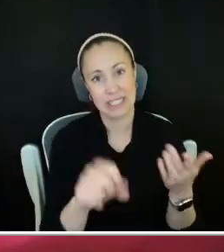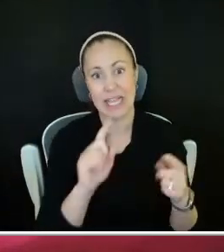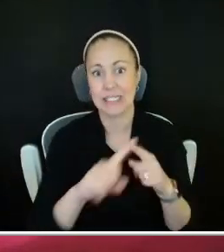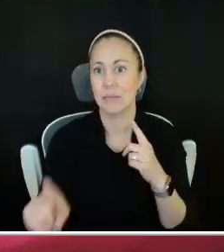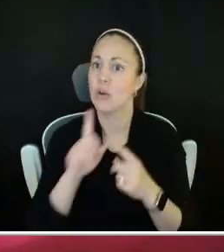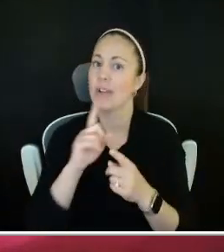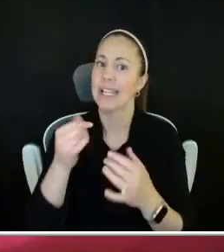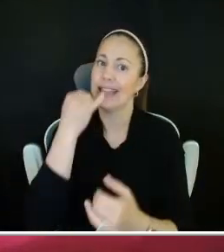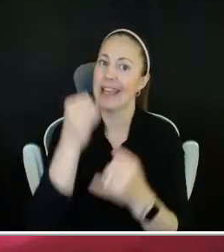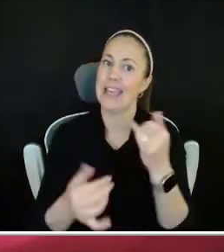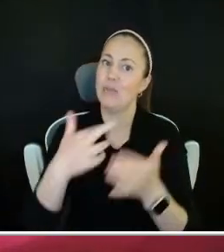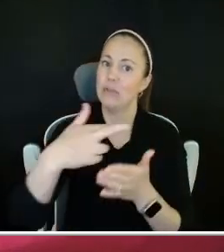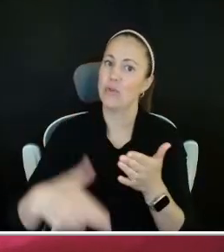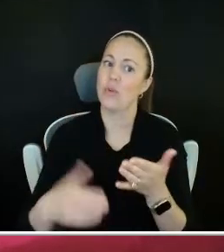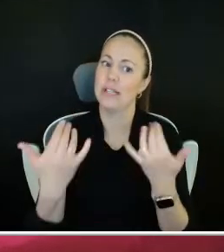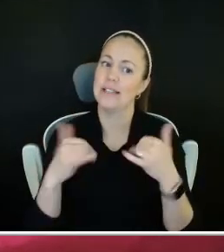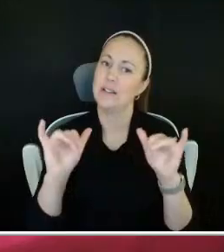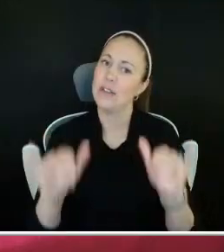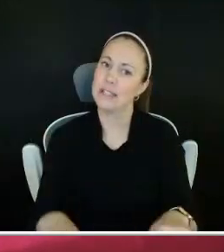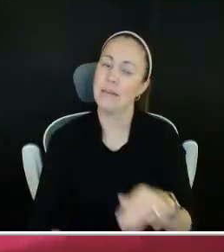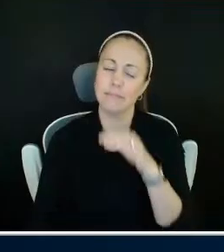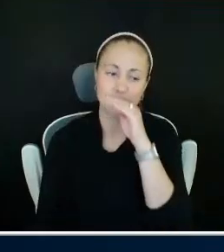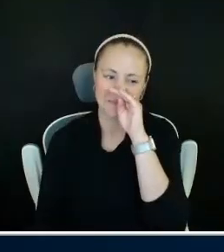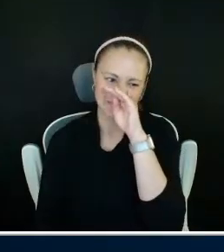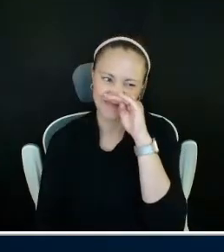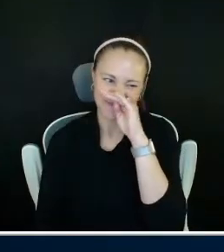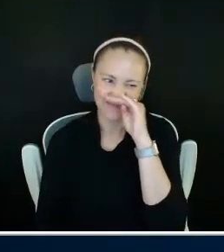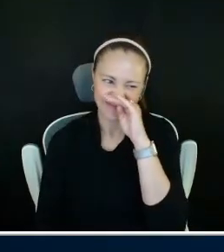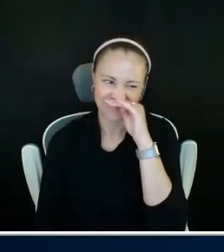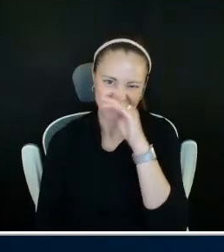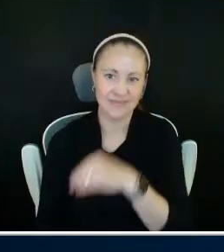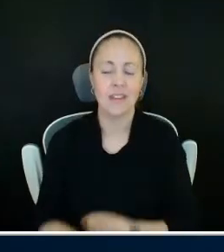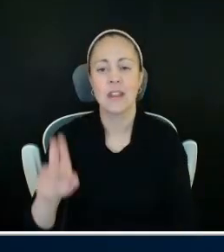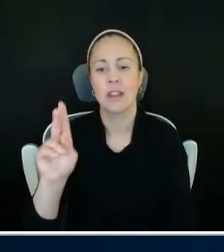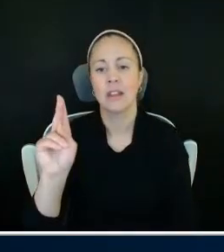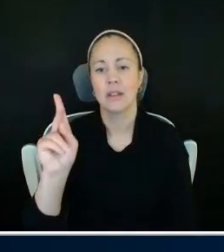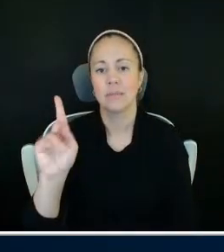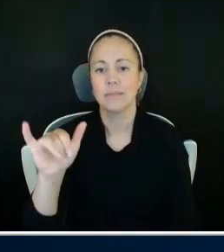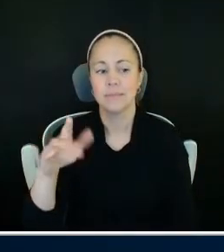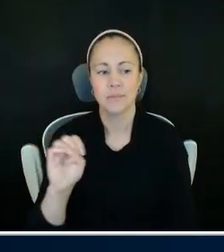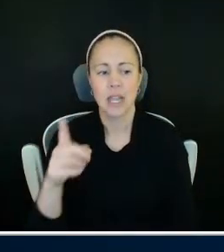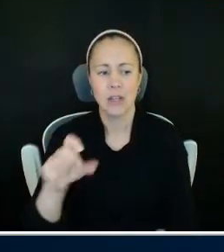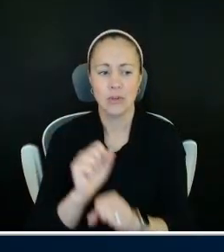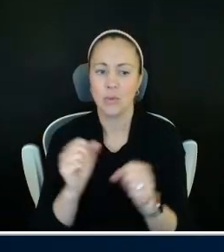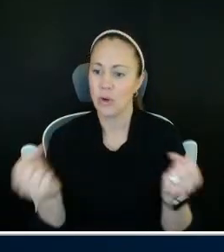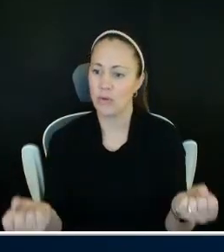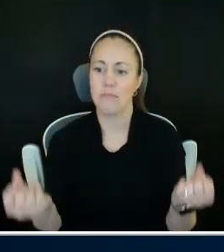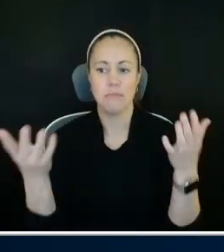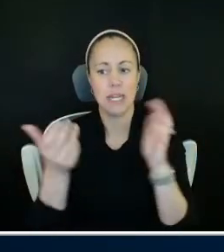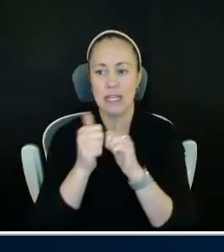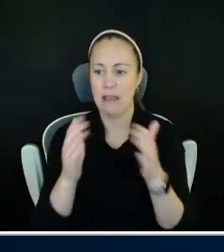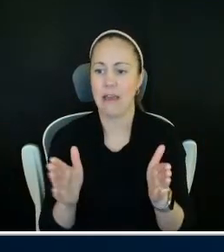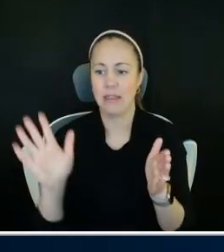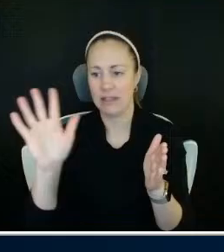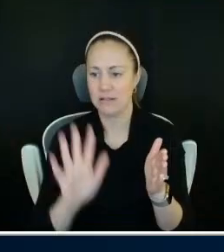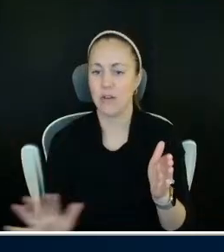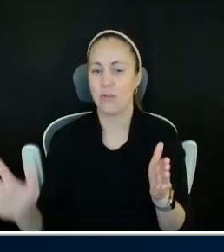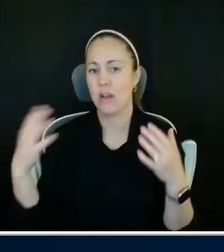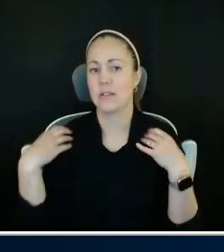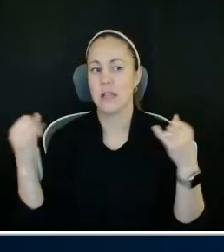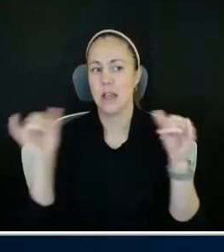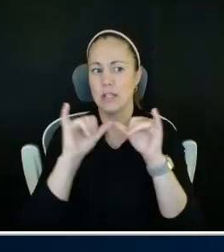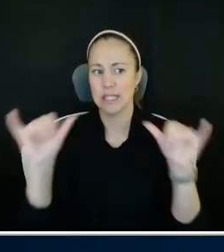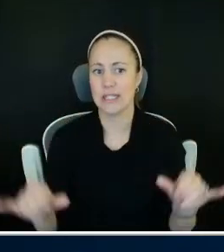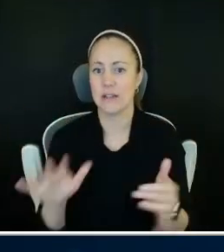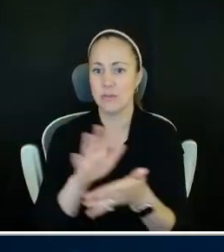same. Everyone needs to prepare. Kyle, you work with so many athletes from across the health system's partner schools, including DeSoto,